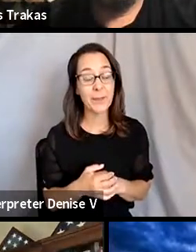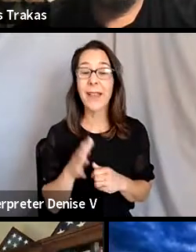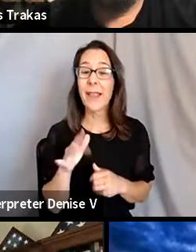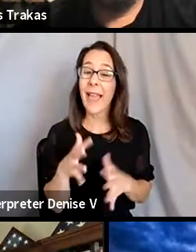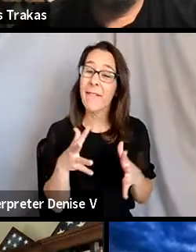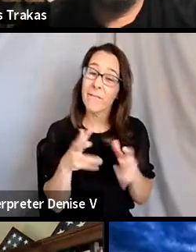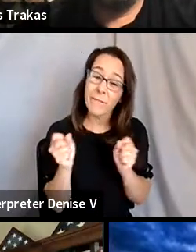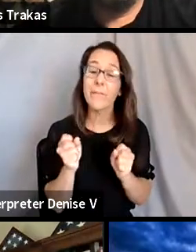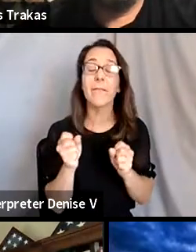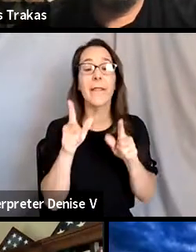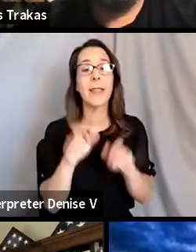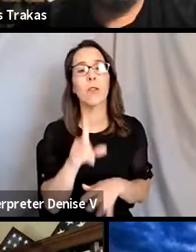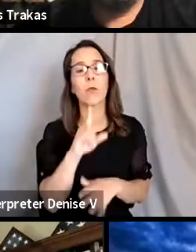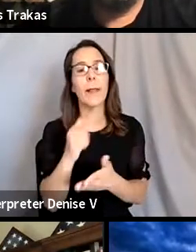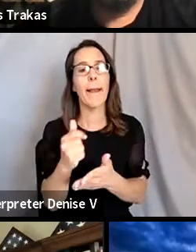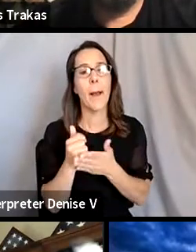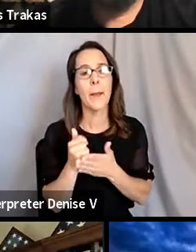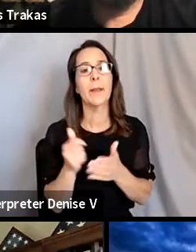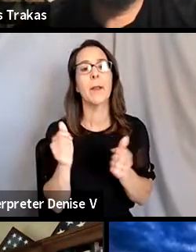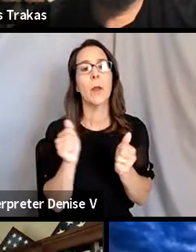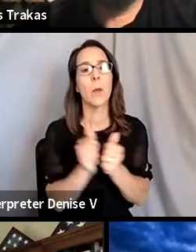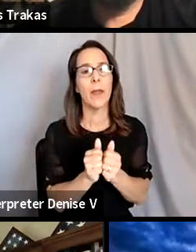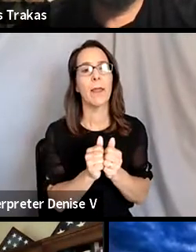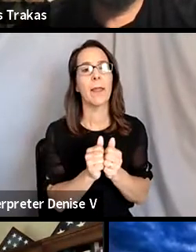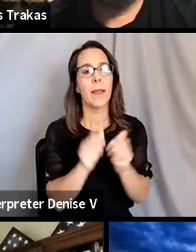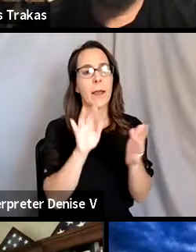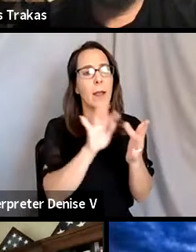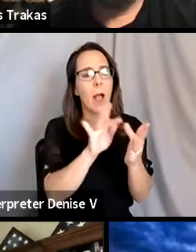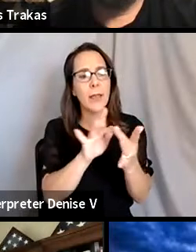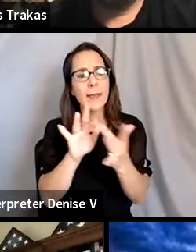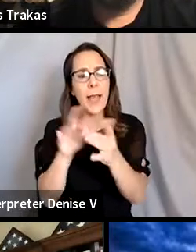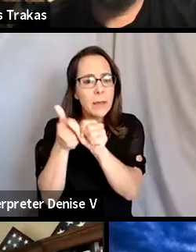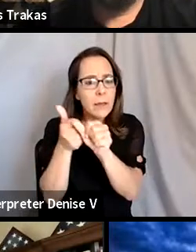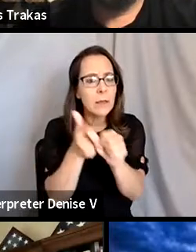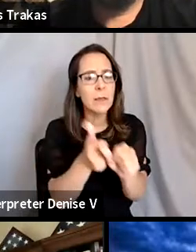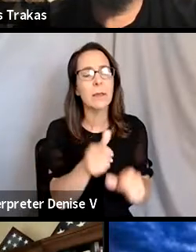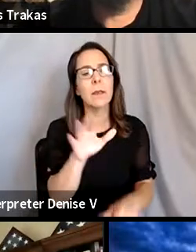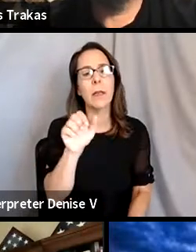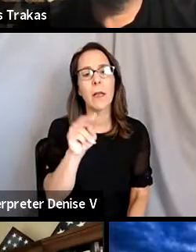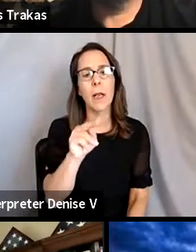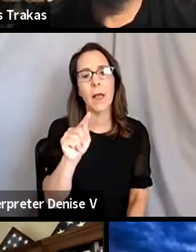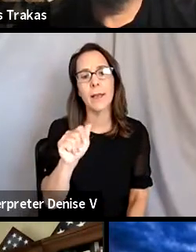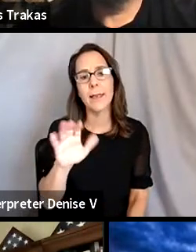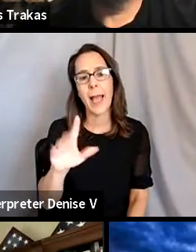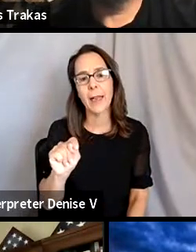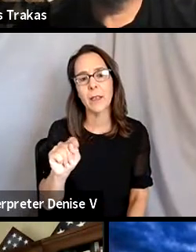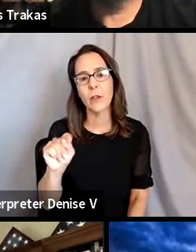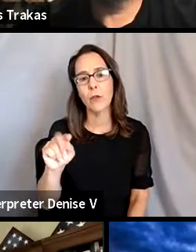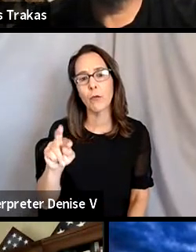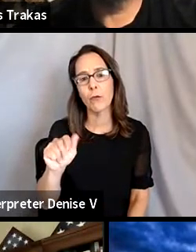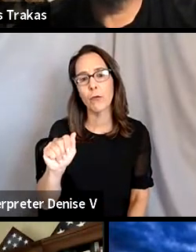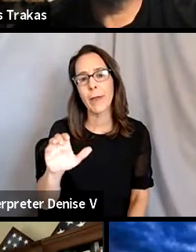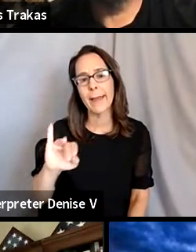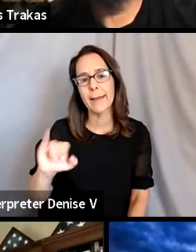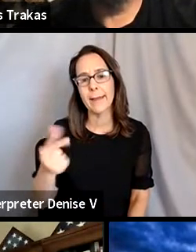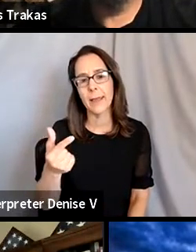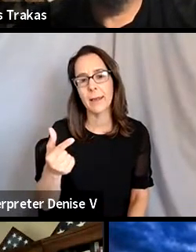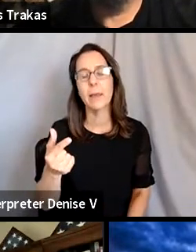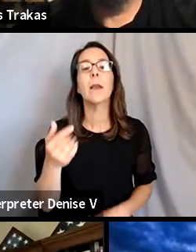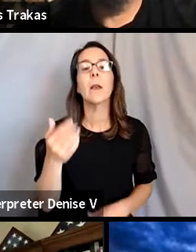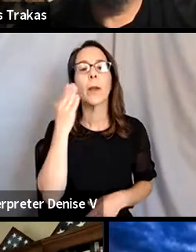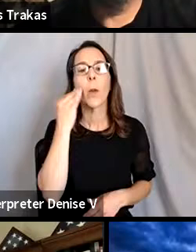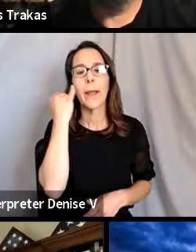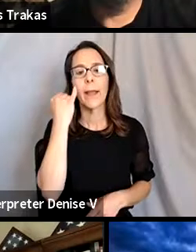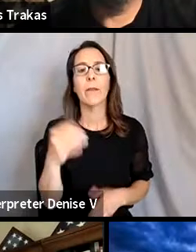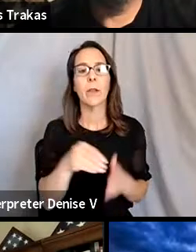really help us with the contact tracing and knowing that if we have somebody that's positive, that helps speed